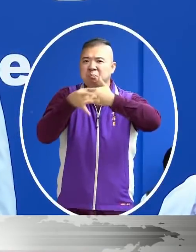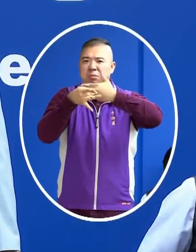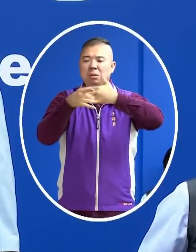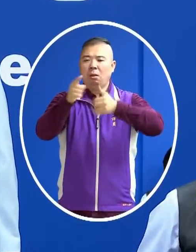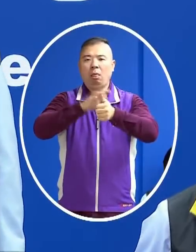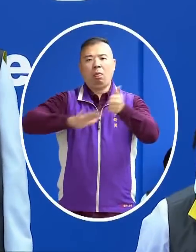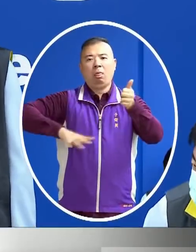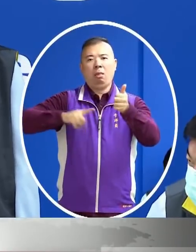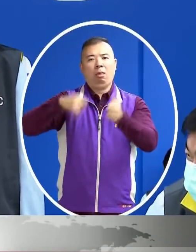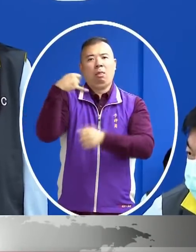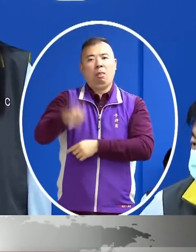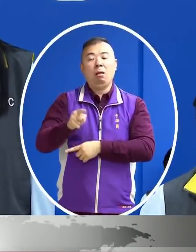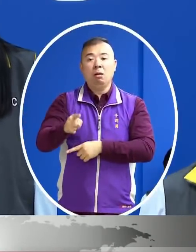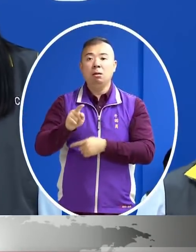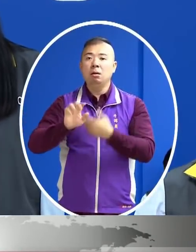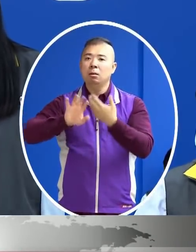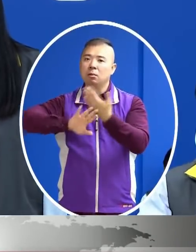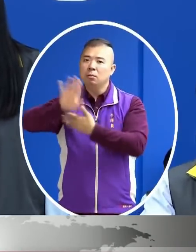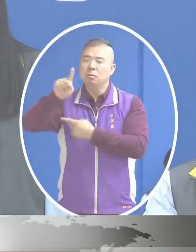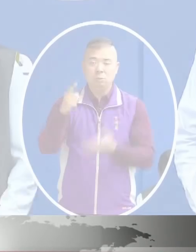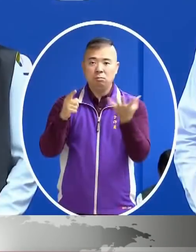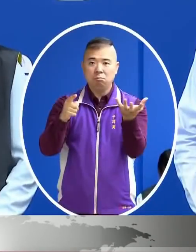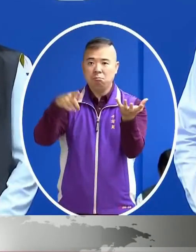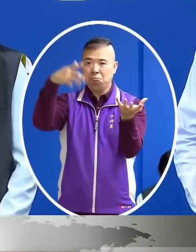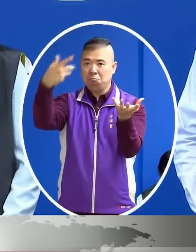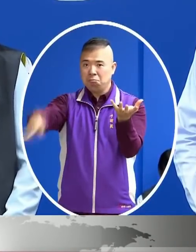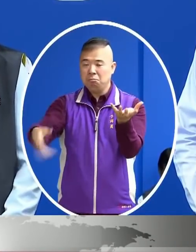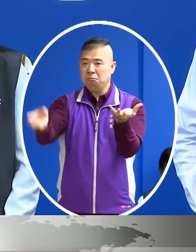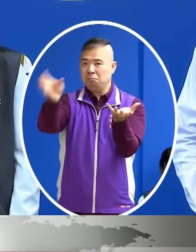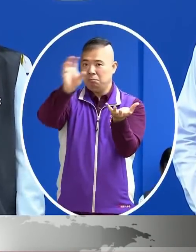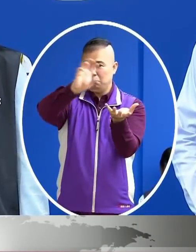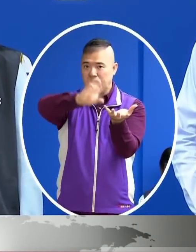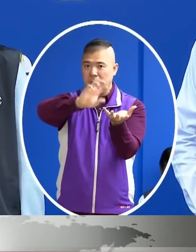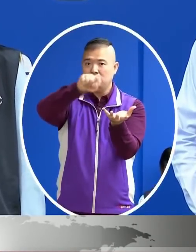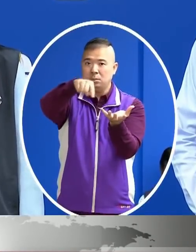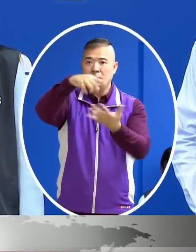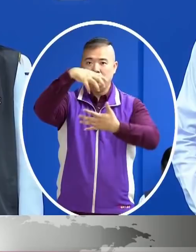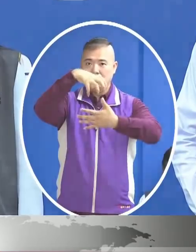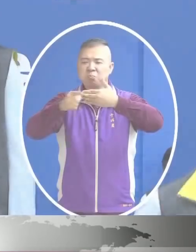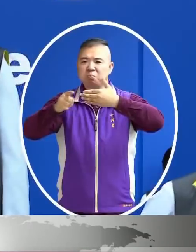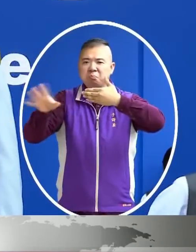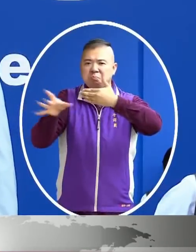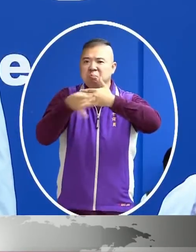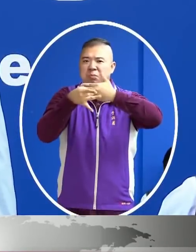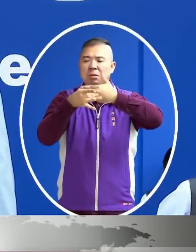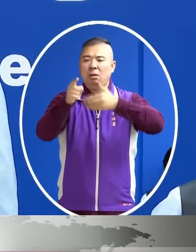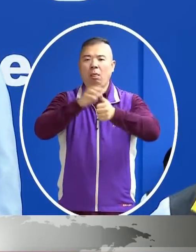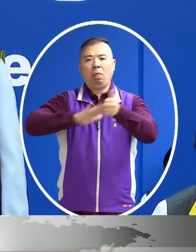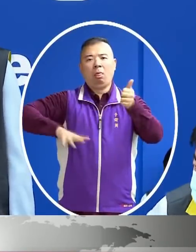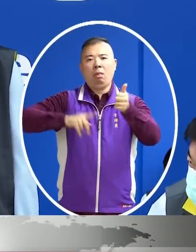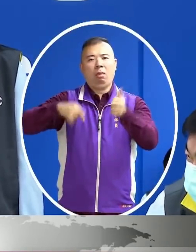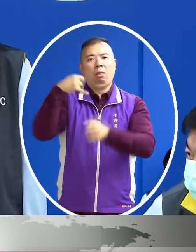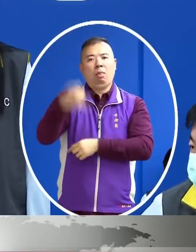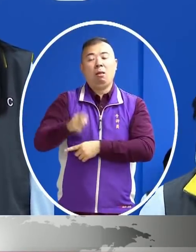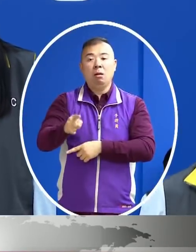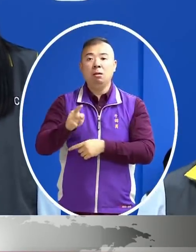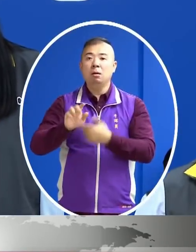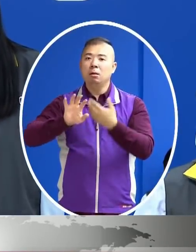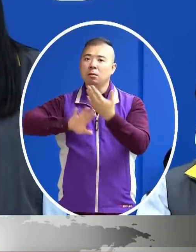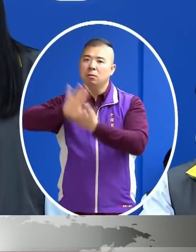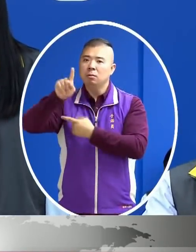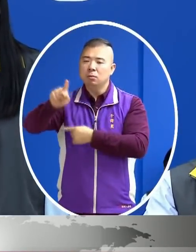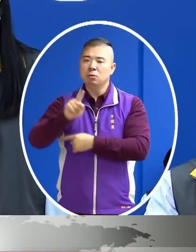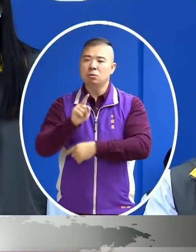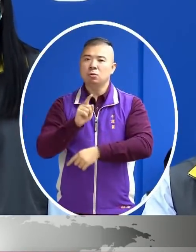If you put water in it, it'll affect the mask's static electrical layer. So what about using alcohol to disinfect it? Actually,